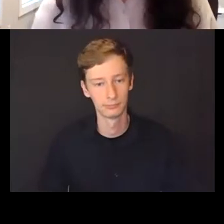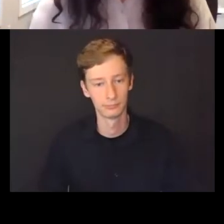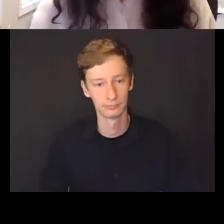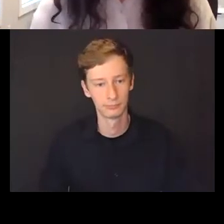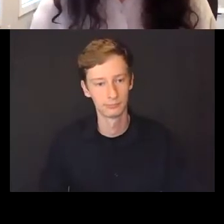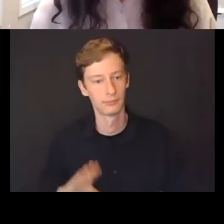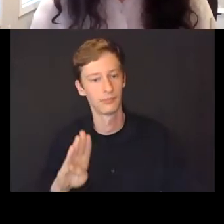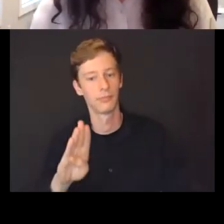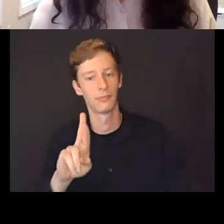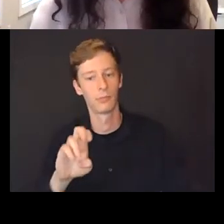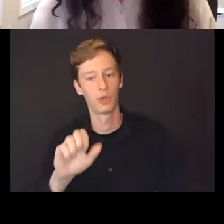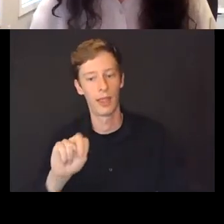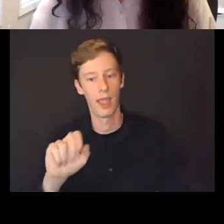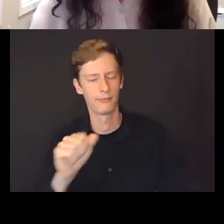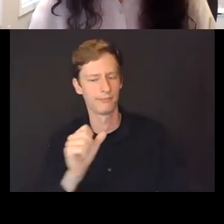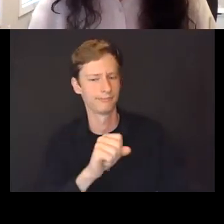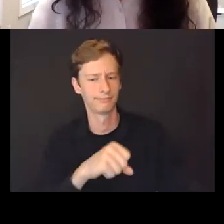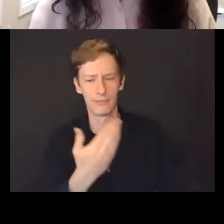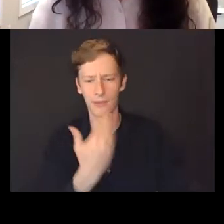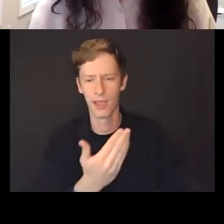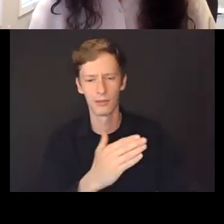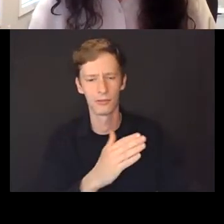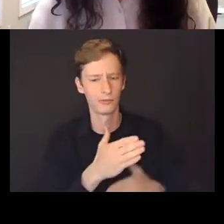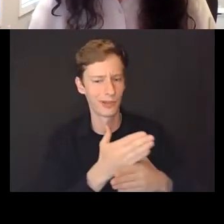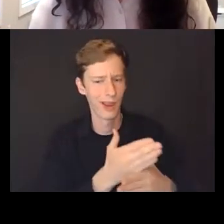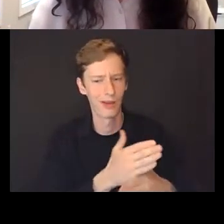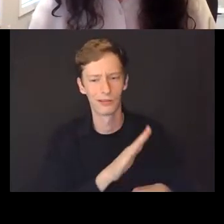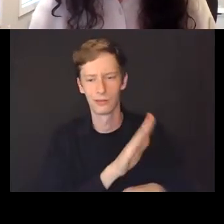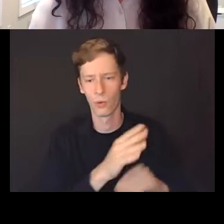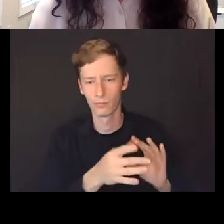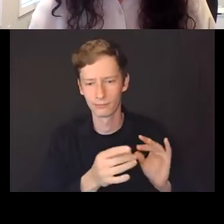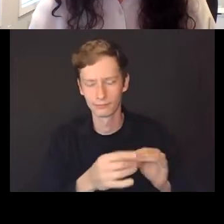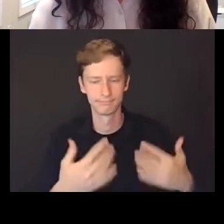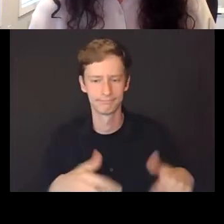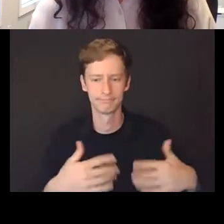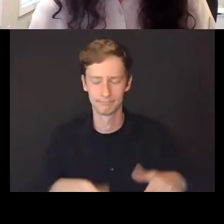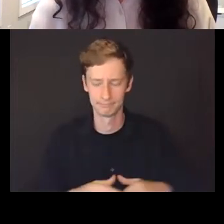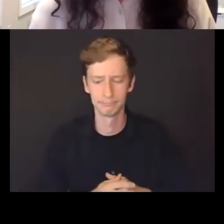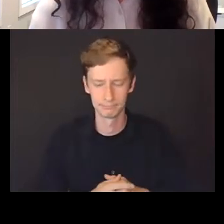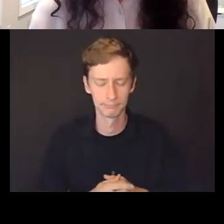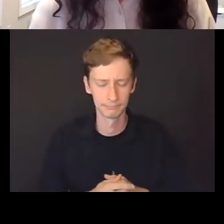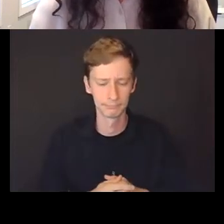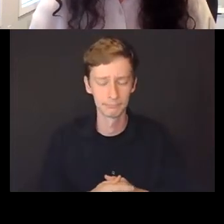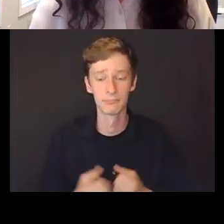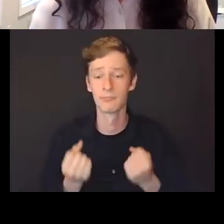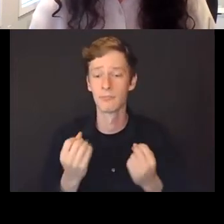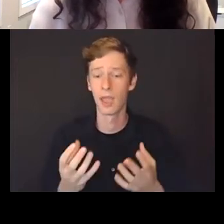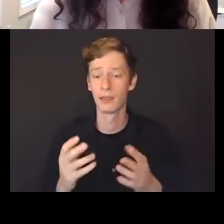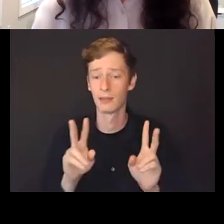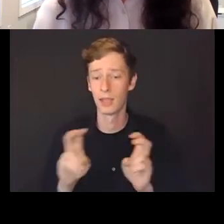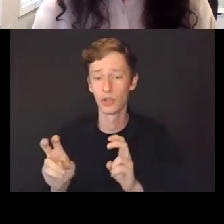Absolutely. Thank you so much again for sharing that. Like, I know a lot of issues that we see with, like the Latinx